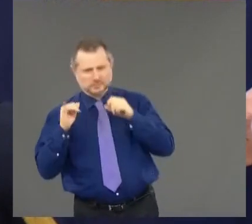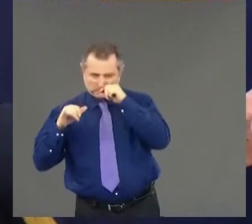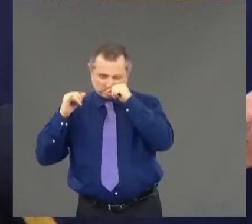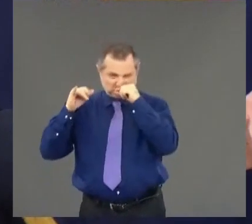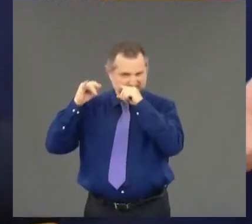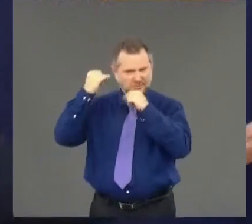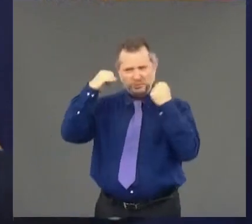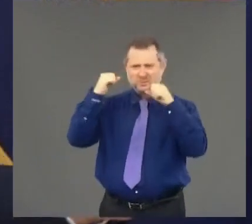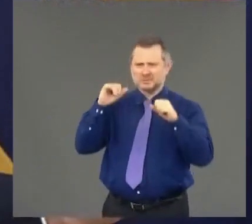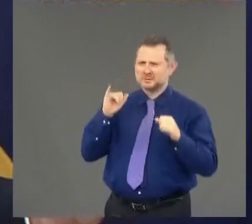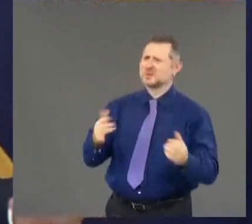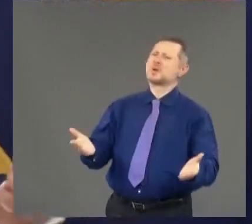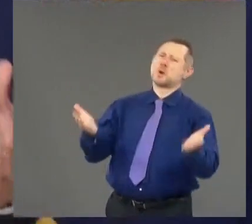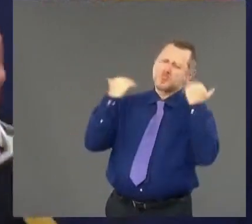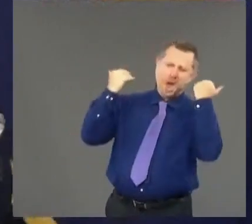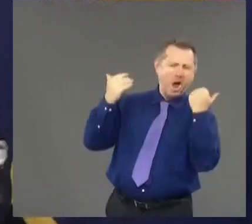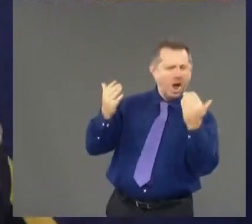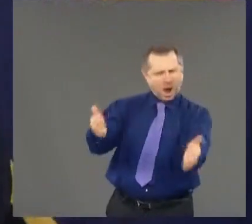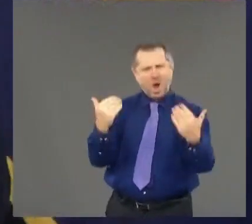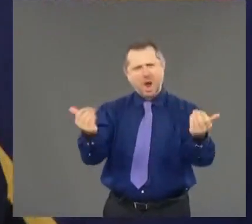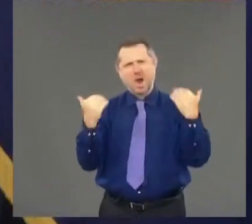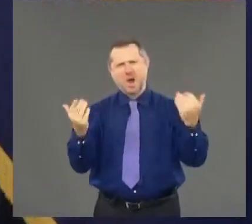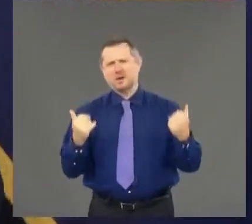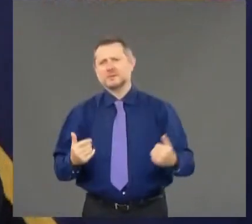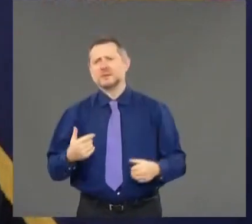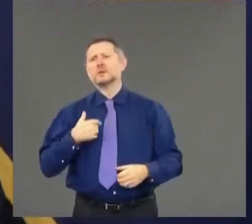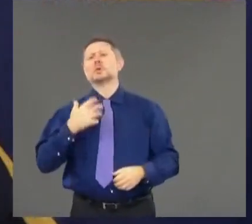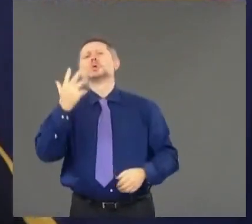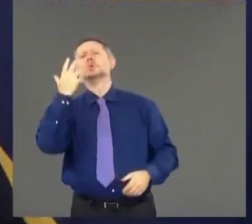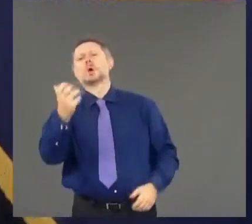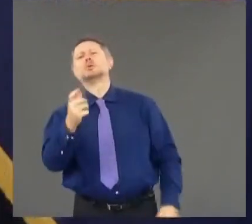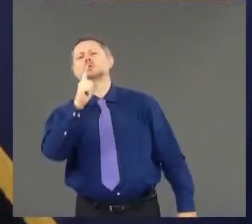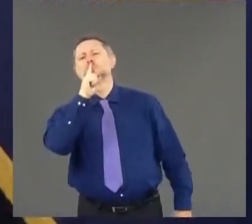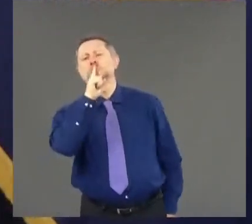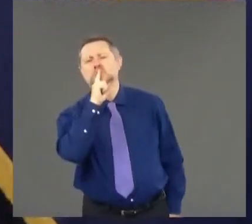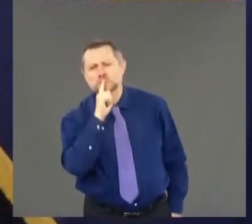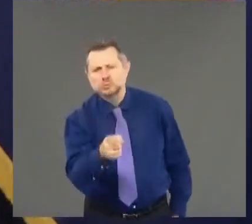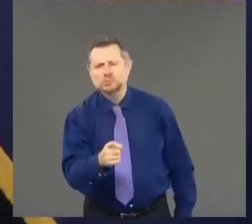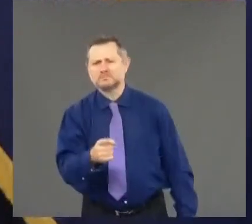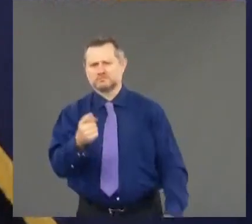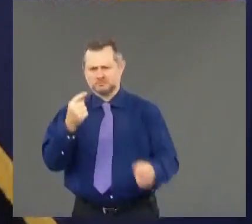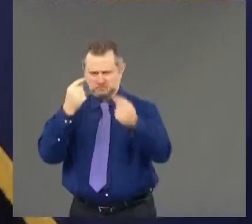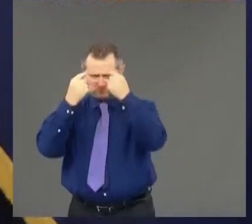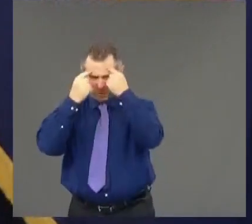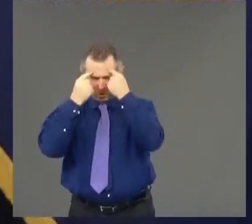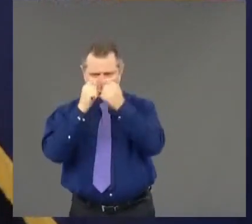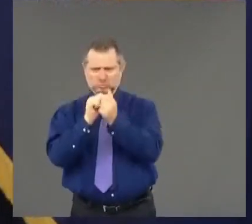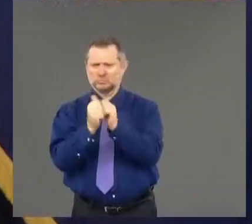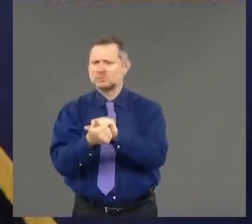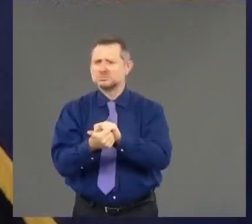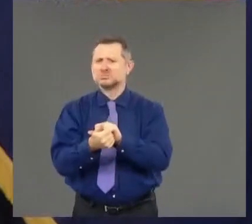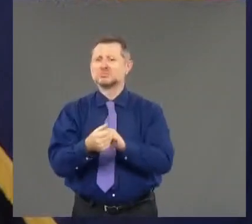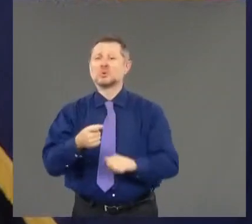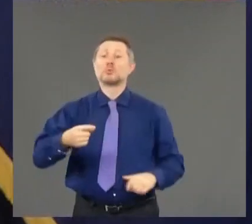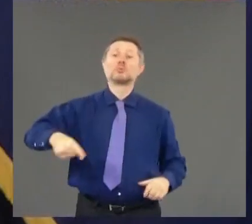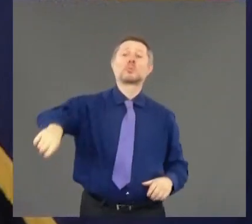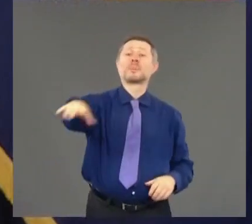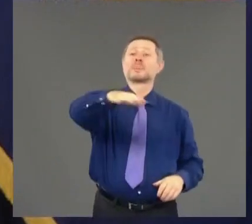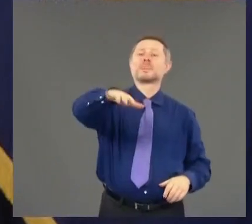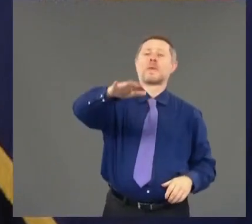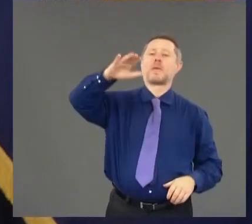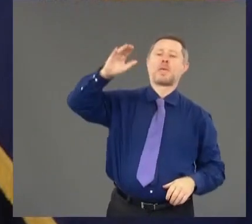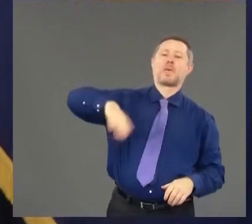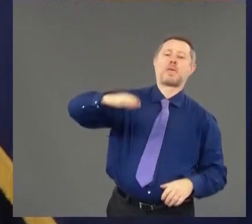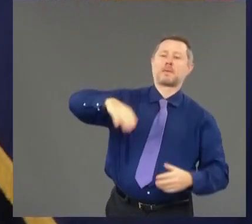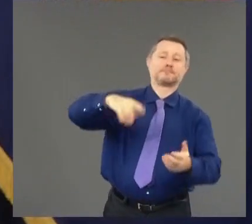Come on. They want real, smart change. And you haven't had a discussion on it.